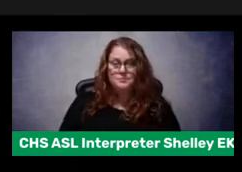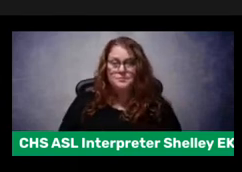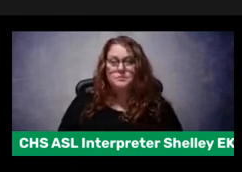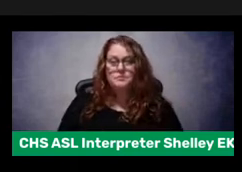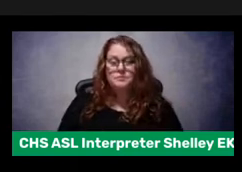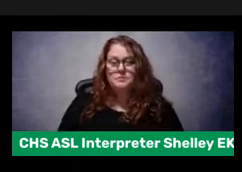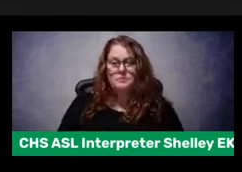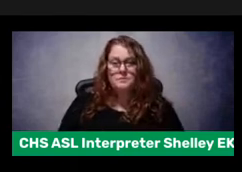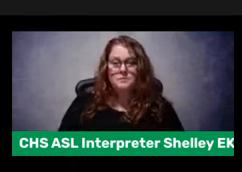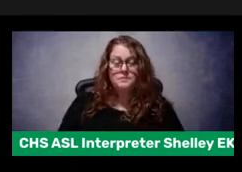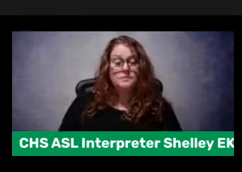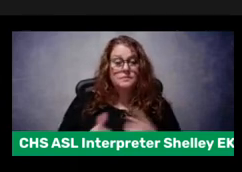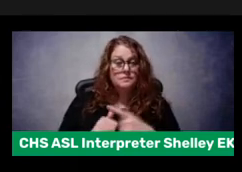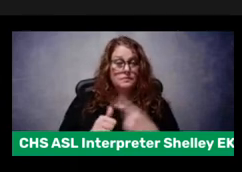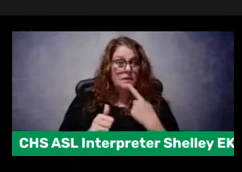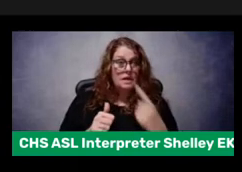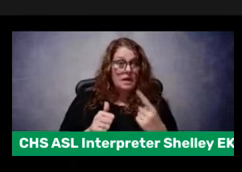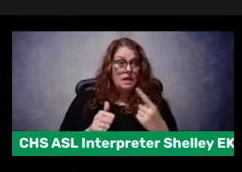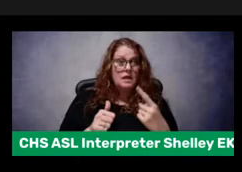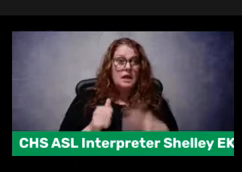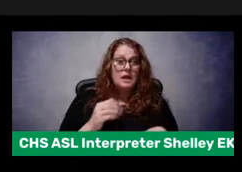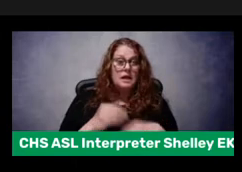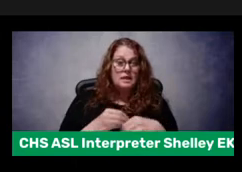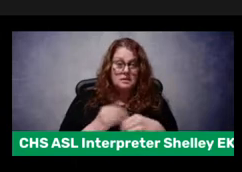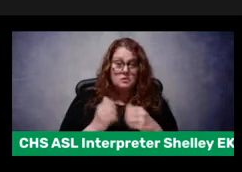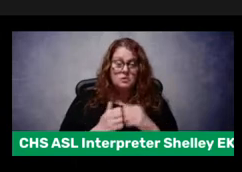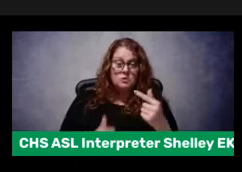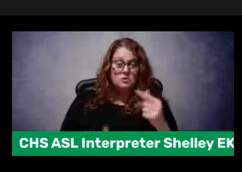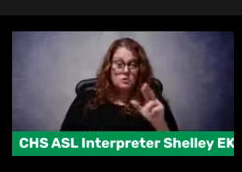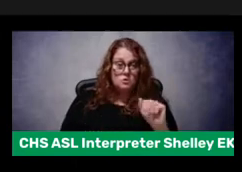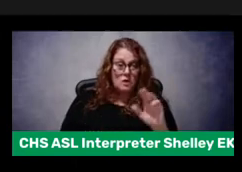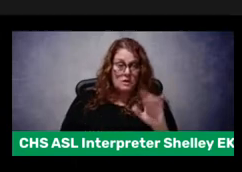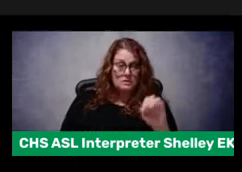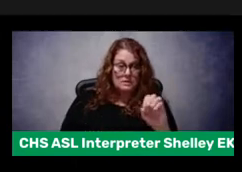First, let me say that in addition to what Graciela said,